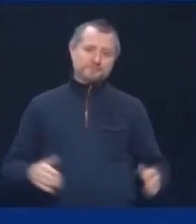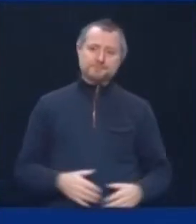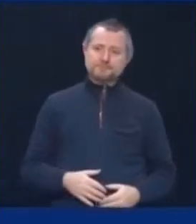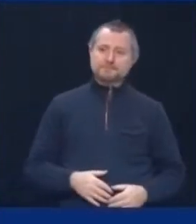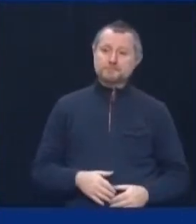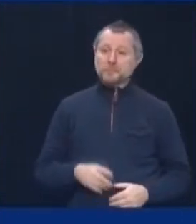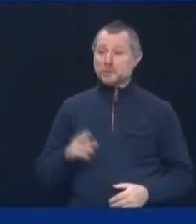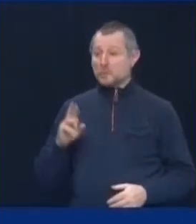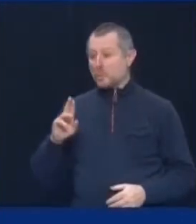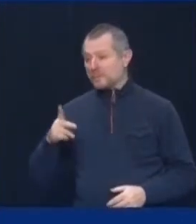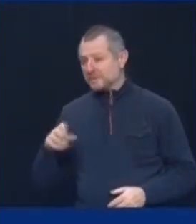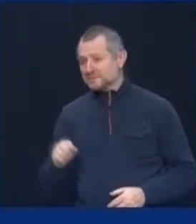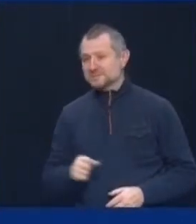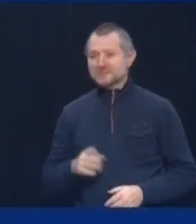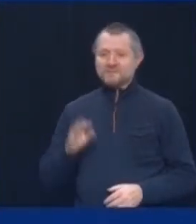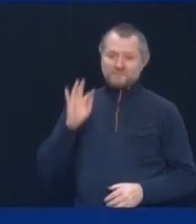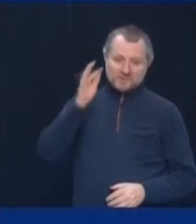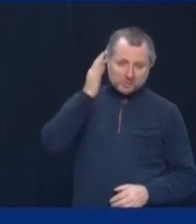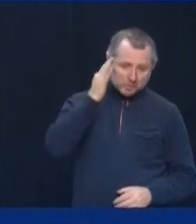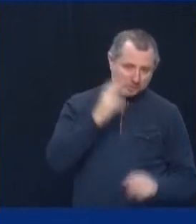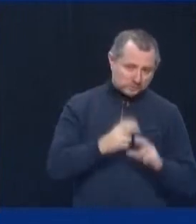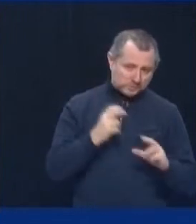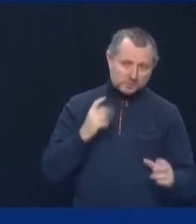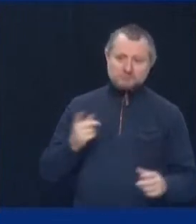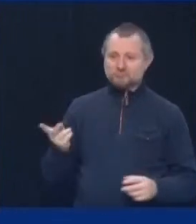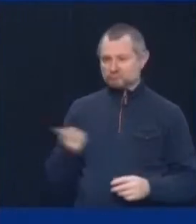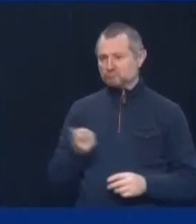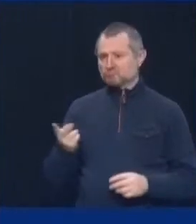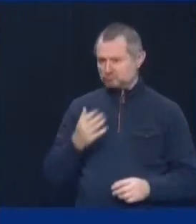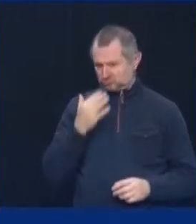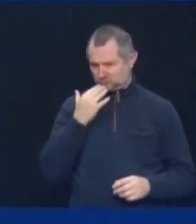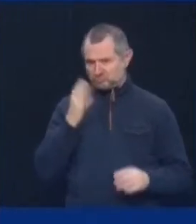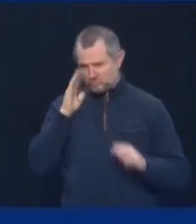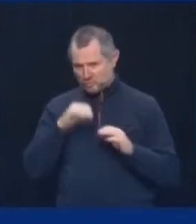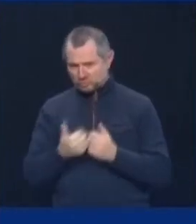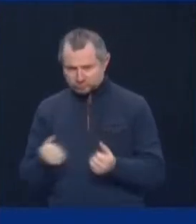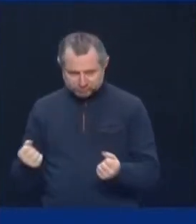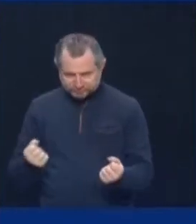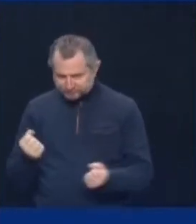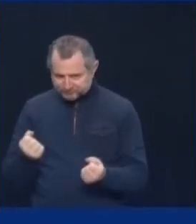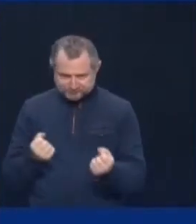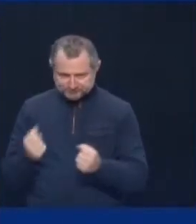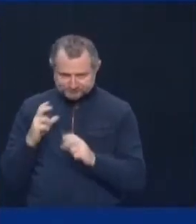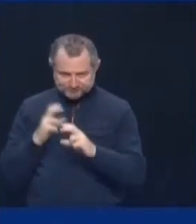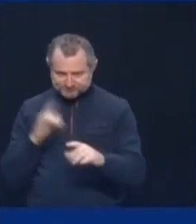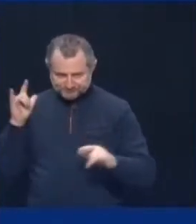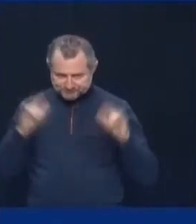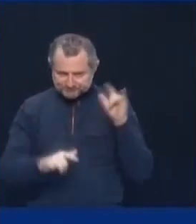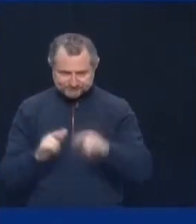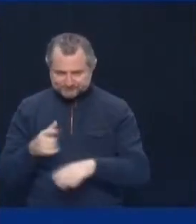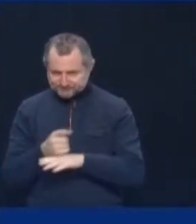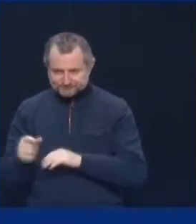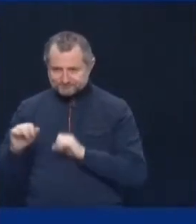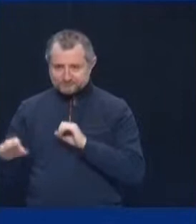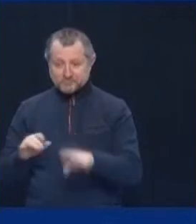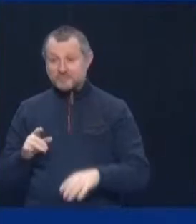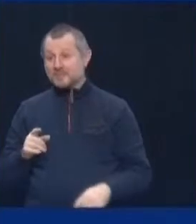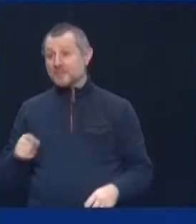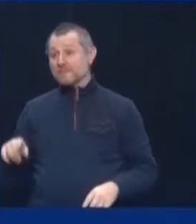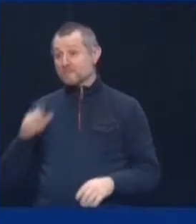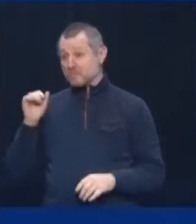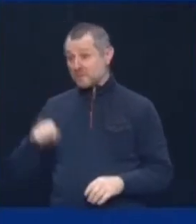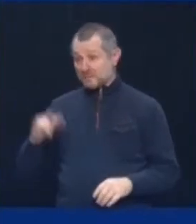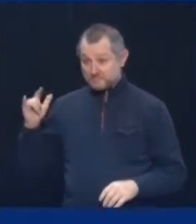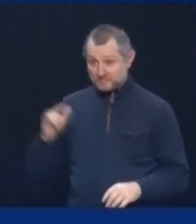is FedEx. They're very good at getting goods to their location, and we supplement them. If they can get it to an airport, we can get it from the